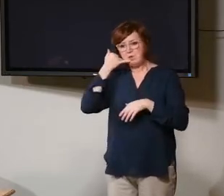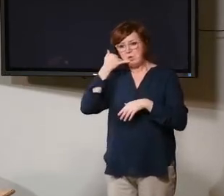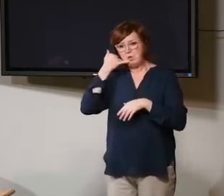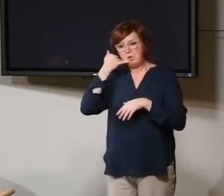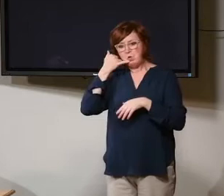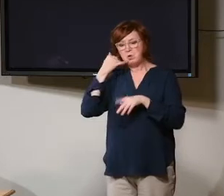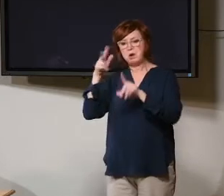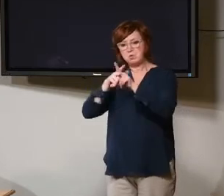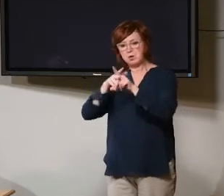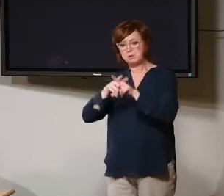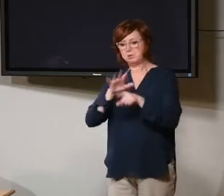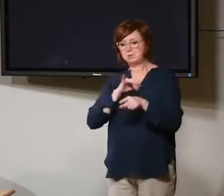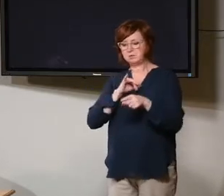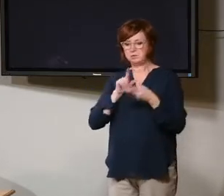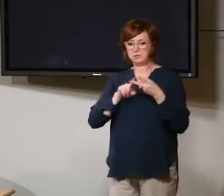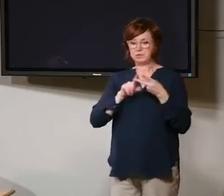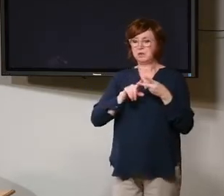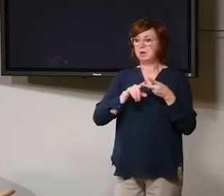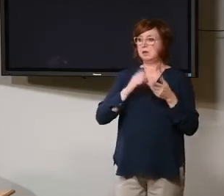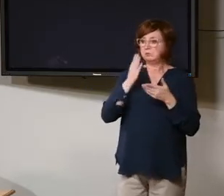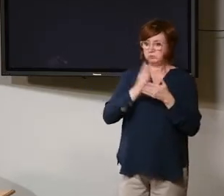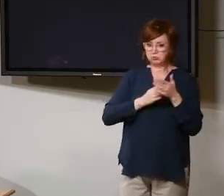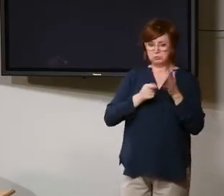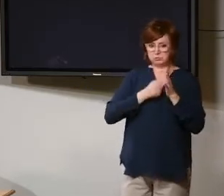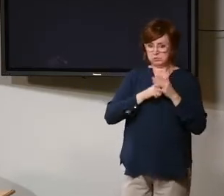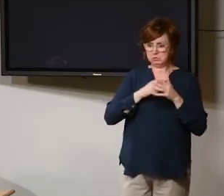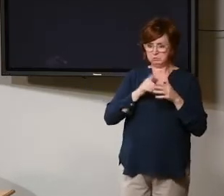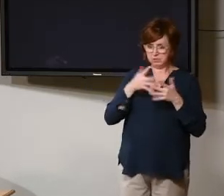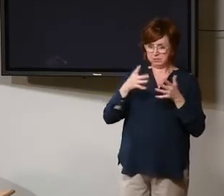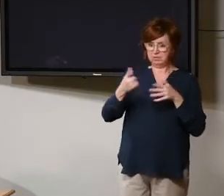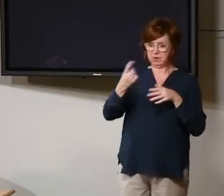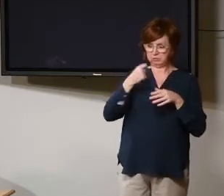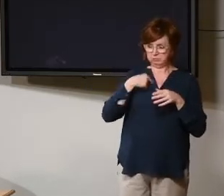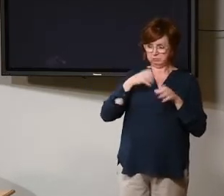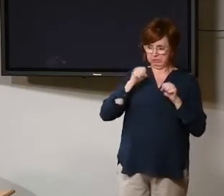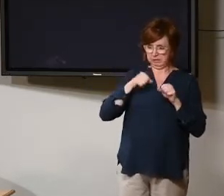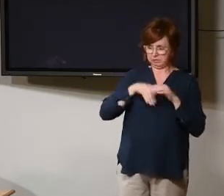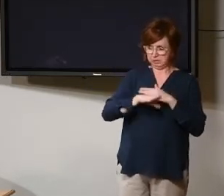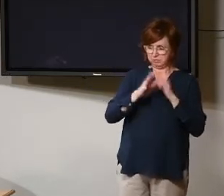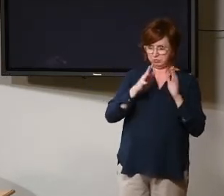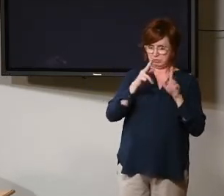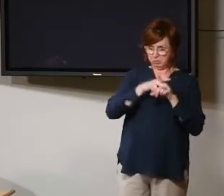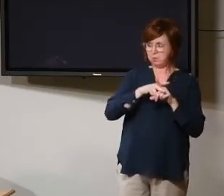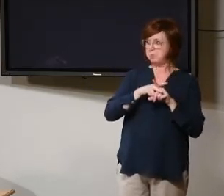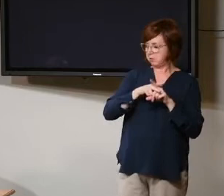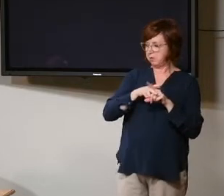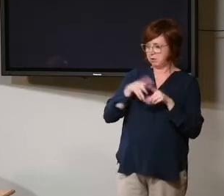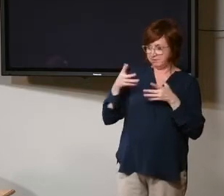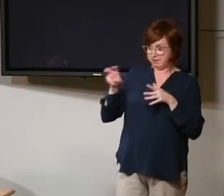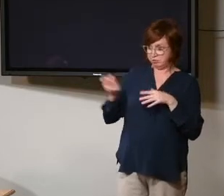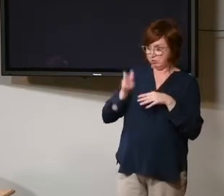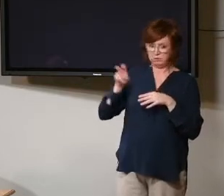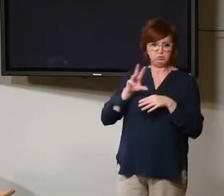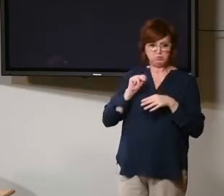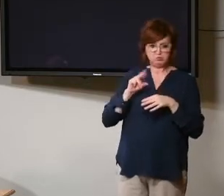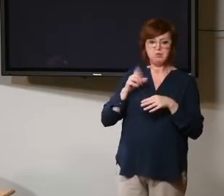and you haven't traveled, care can be provided safely with just hand hygiene. So a mask is not required, either in the hospital setting or